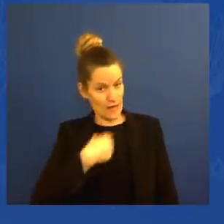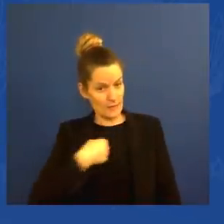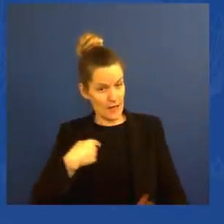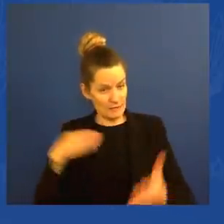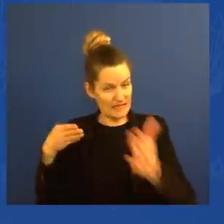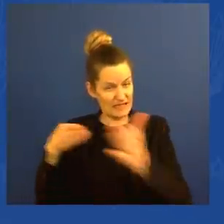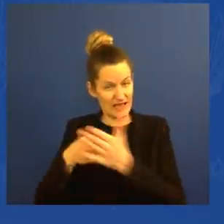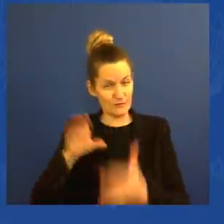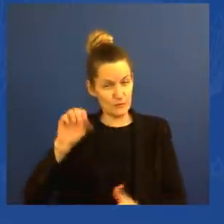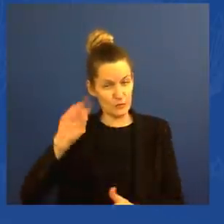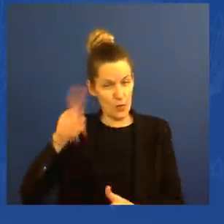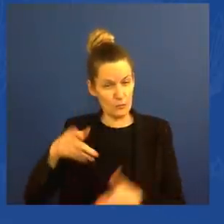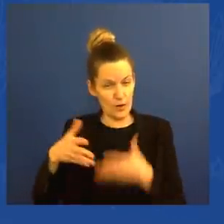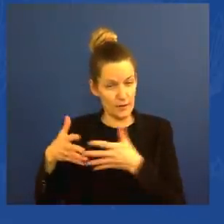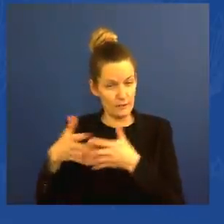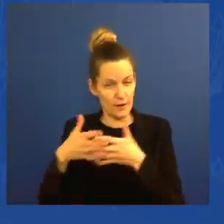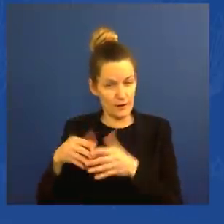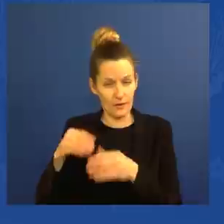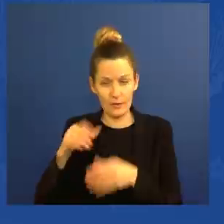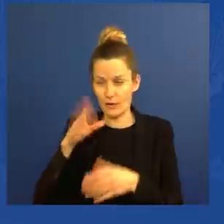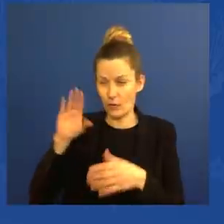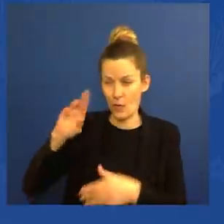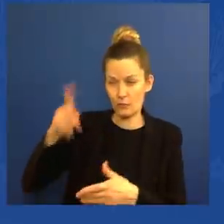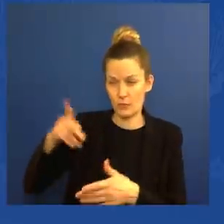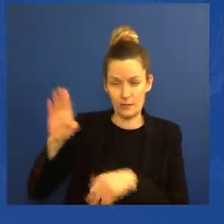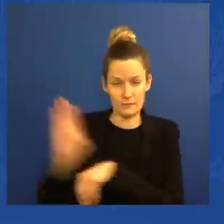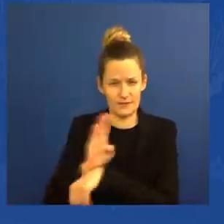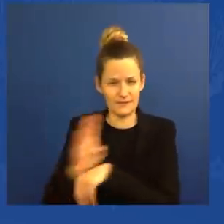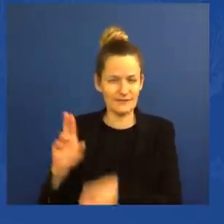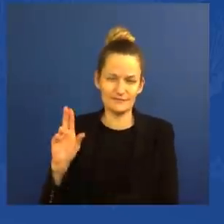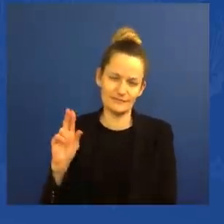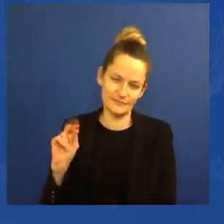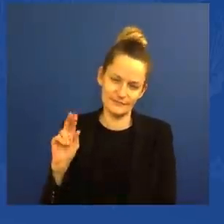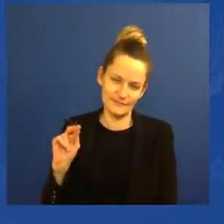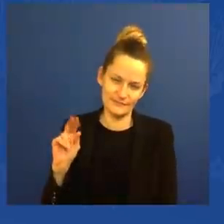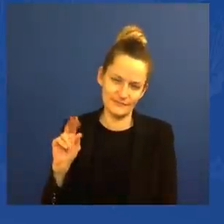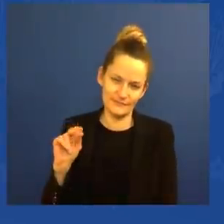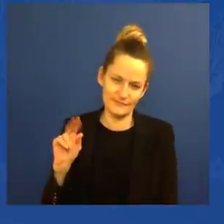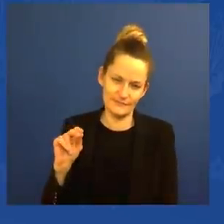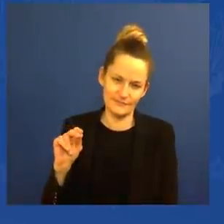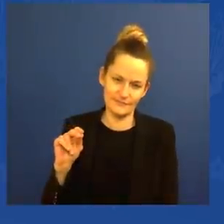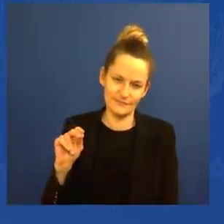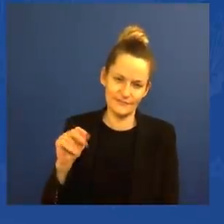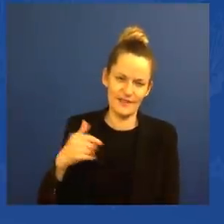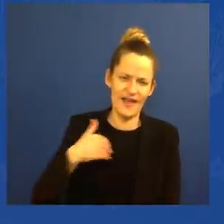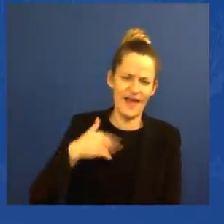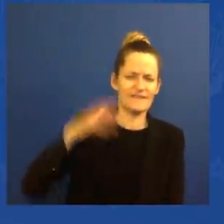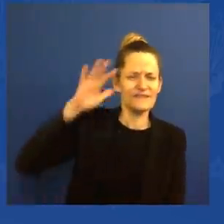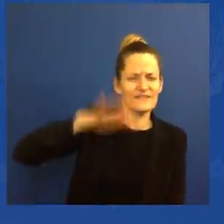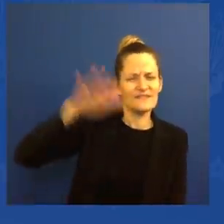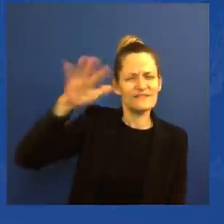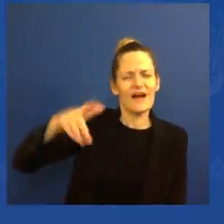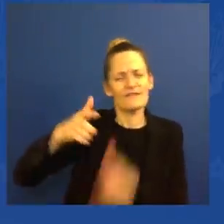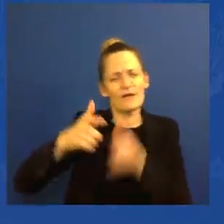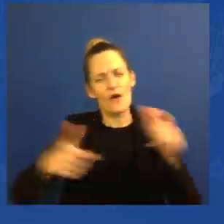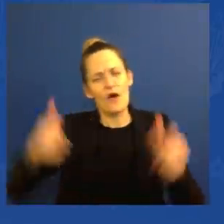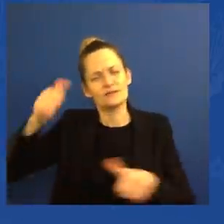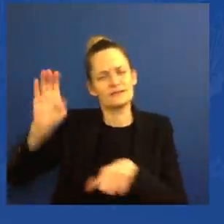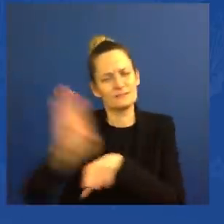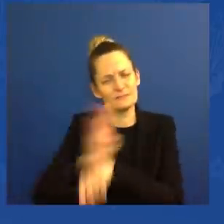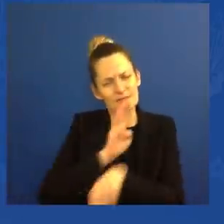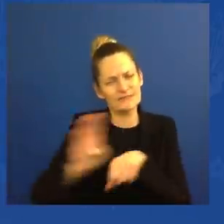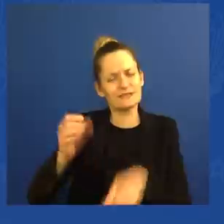55 of the largest corporations, the Fortune 500, paid zero in federal taxes last year, and they